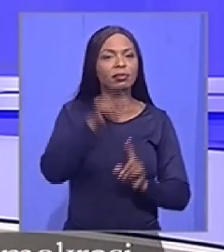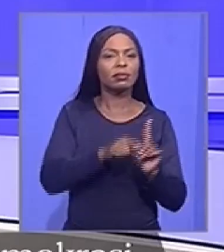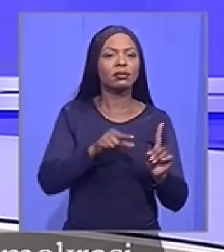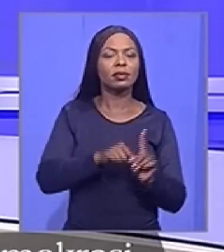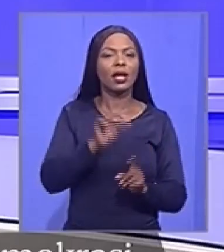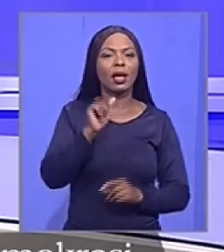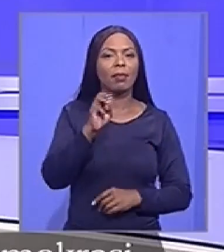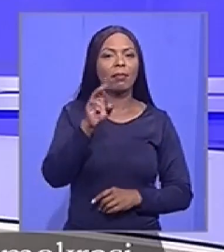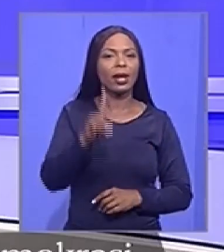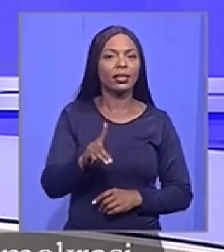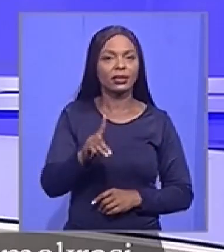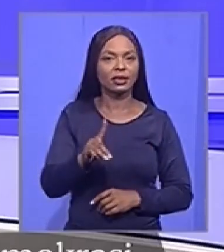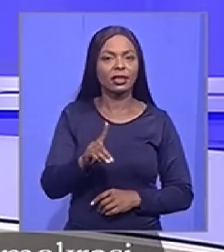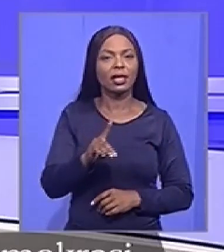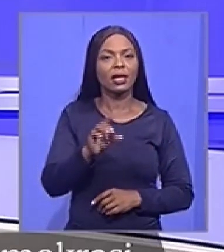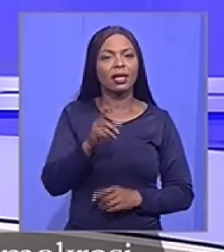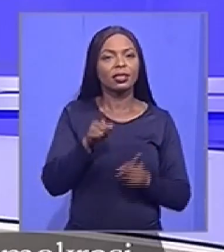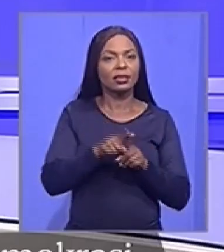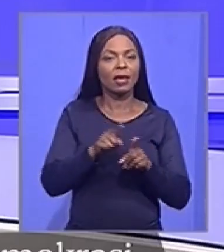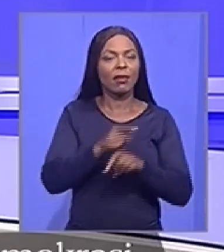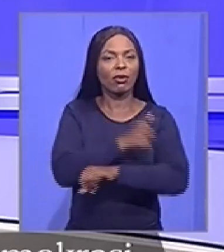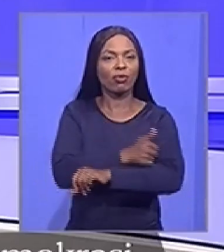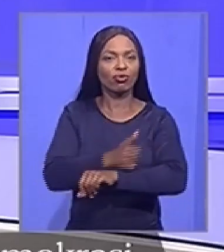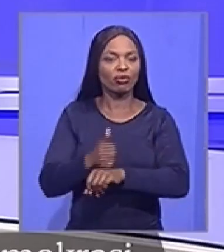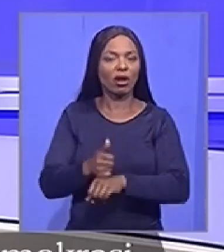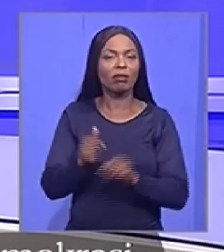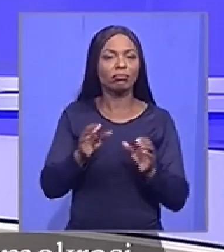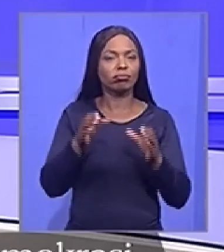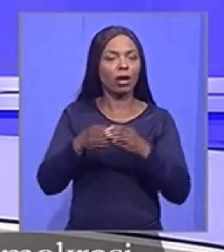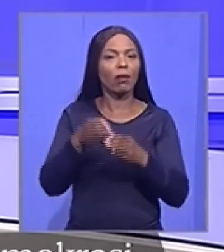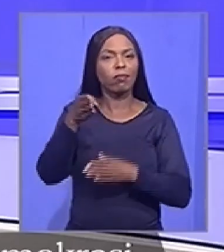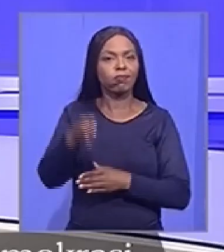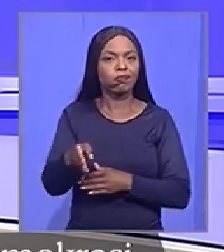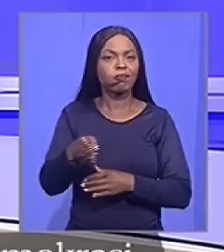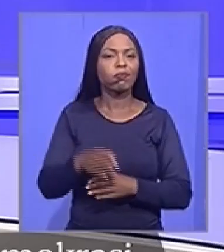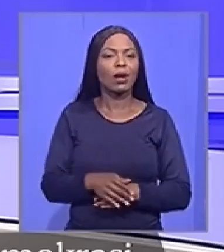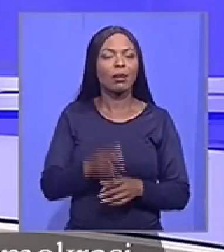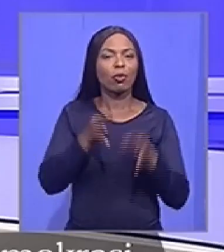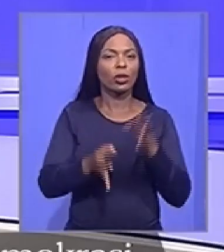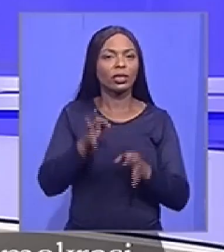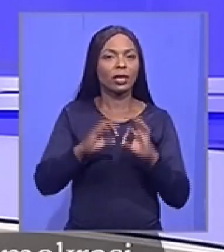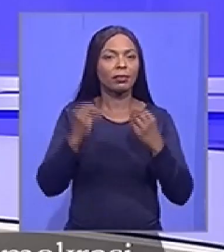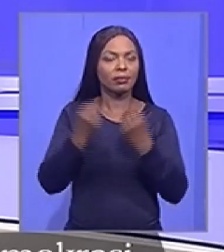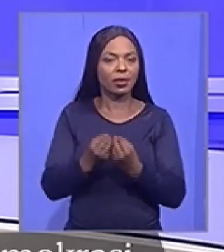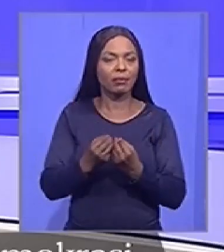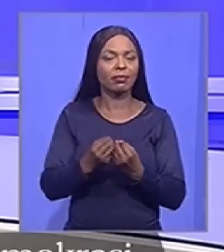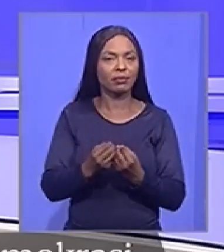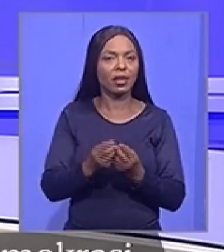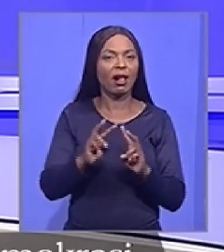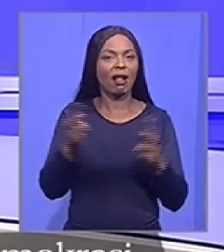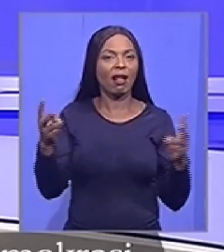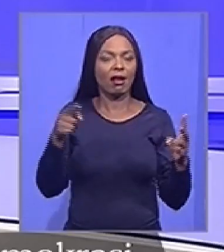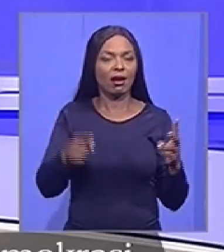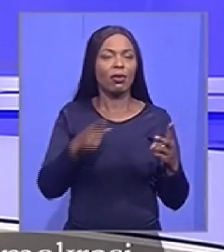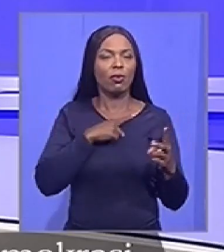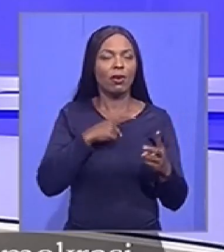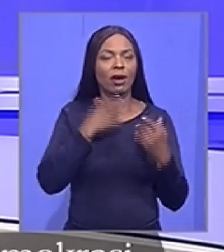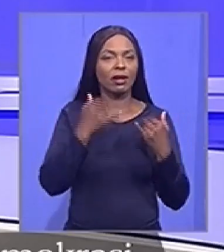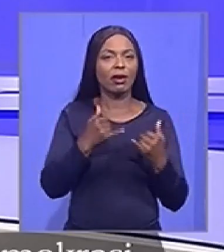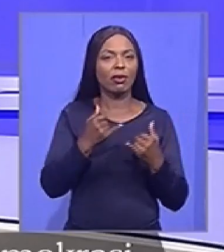Ahmed Kathrada. Setheo sa Ahmed Kathrada se ne se laleditse makoko a dipolotiki go ikana go tsweletsa ditlhopho